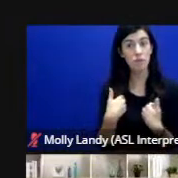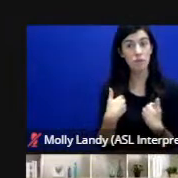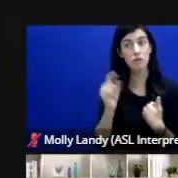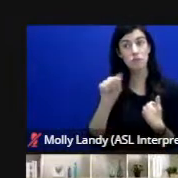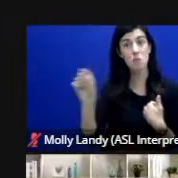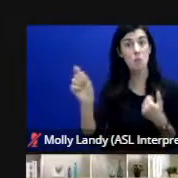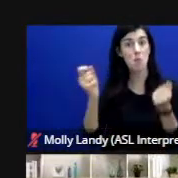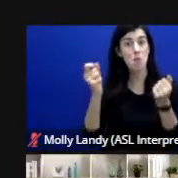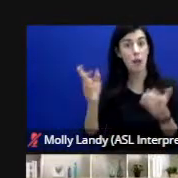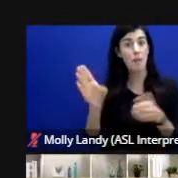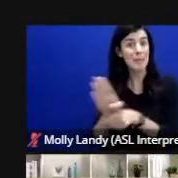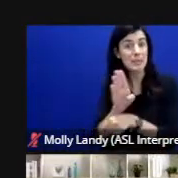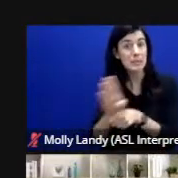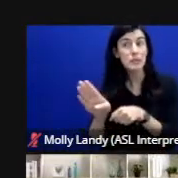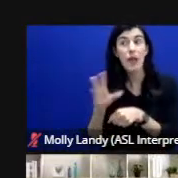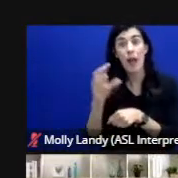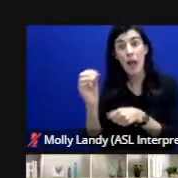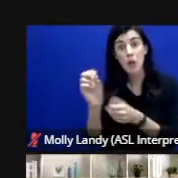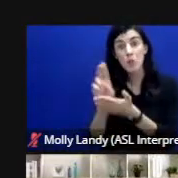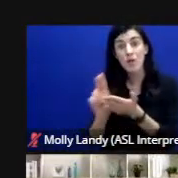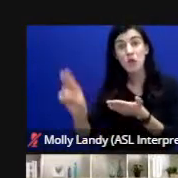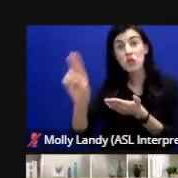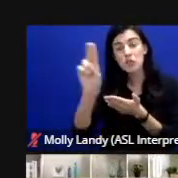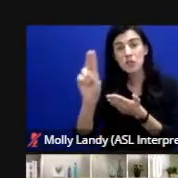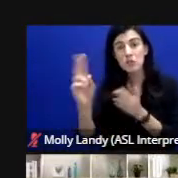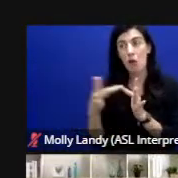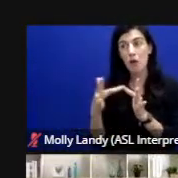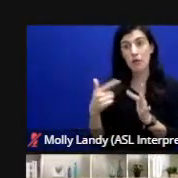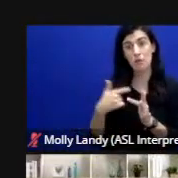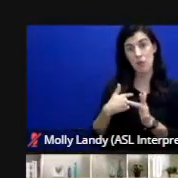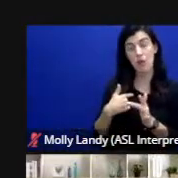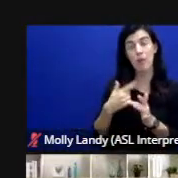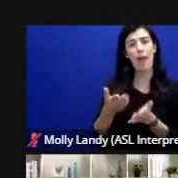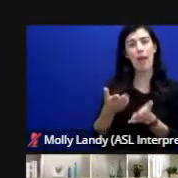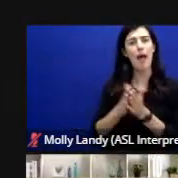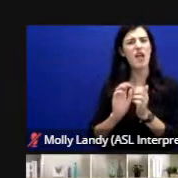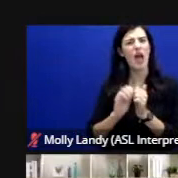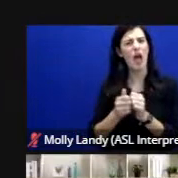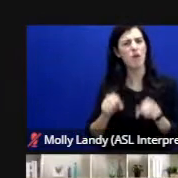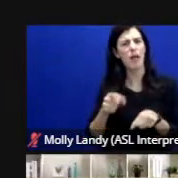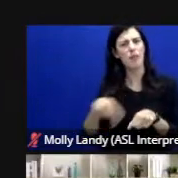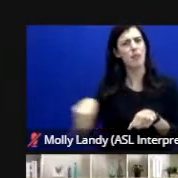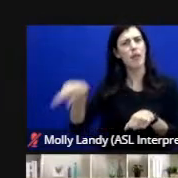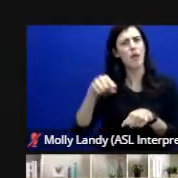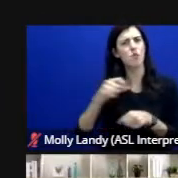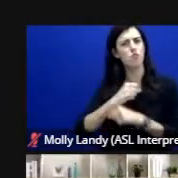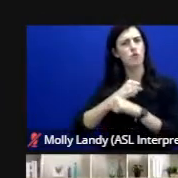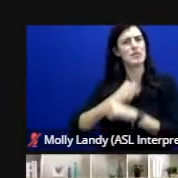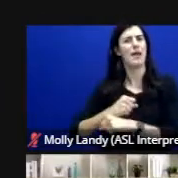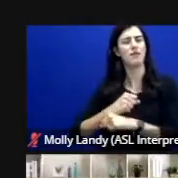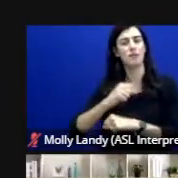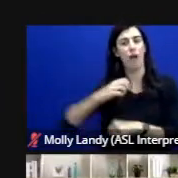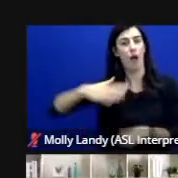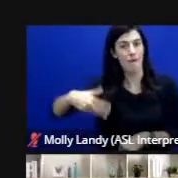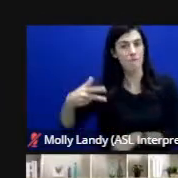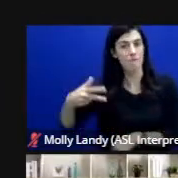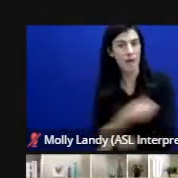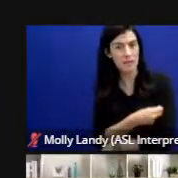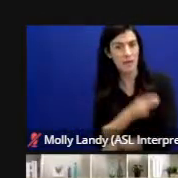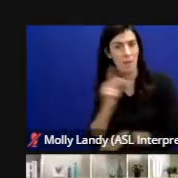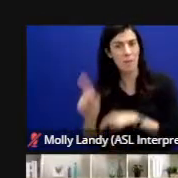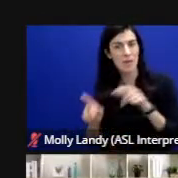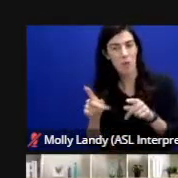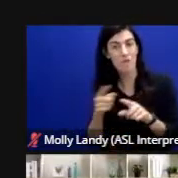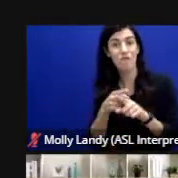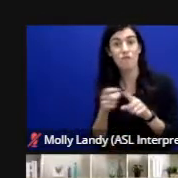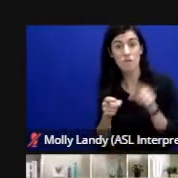including universities, coming to me asking me how to protect their unvaccinated staff, faculty, and community members from